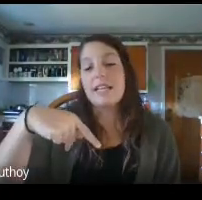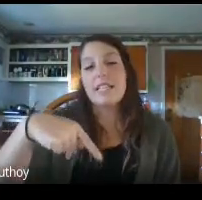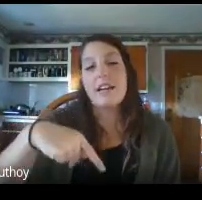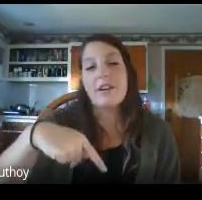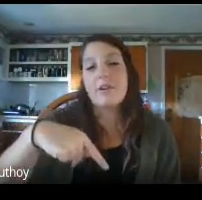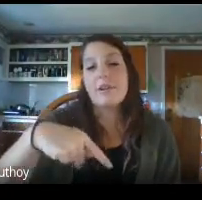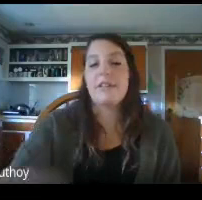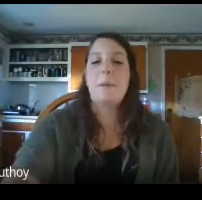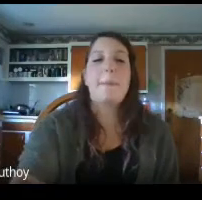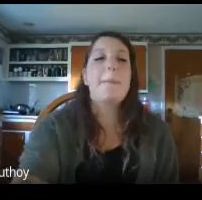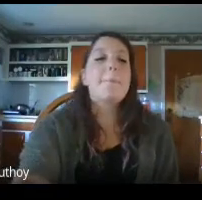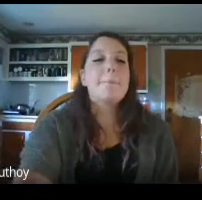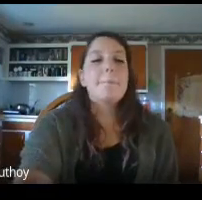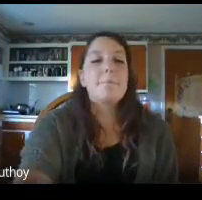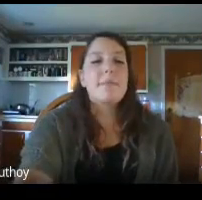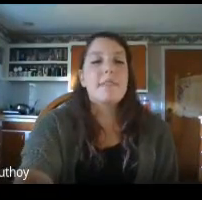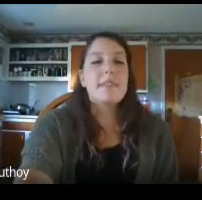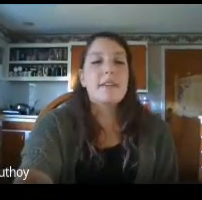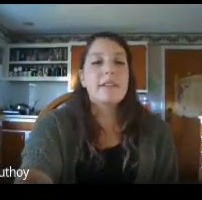pig laying down.